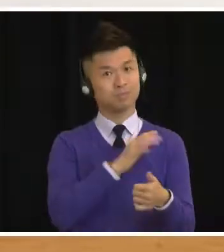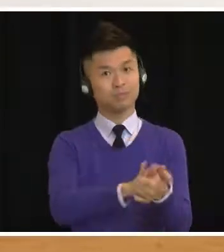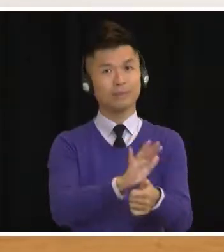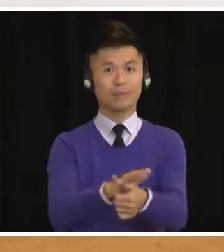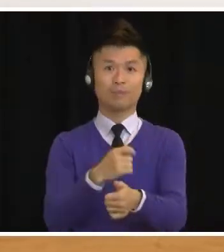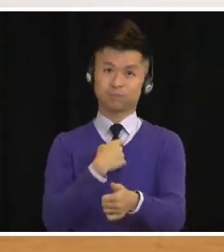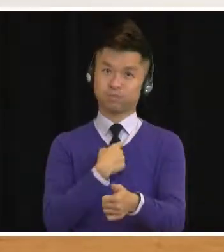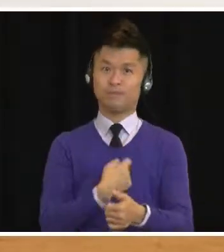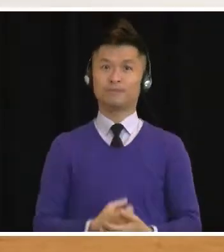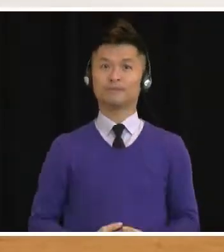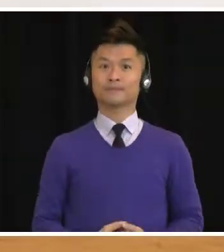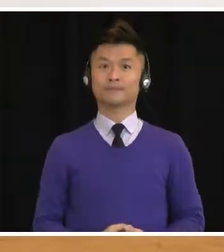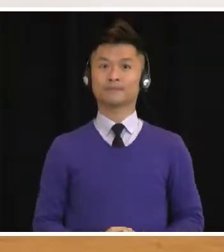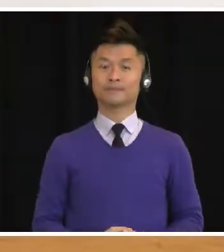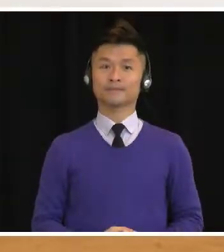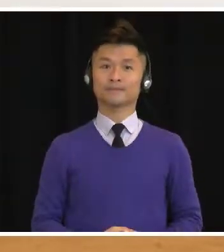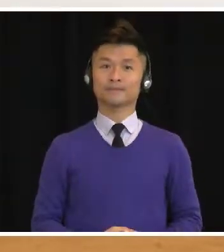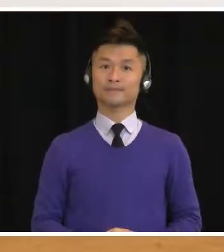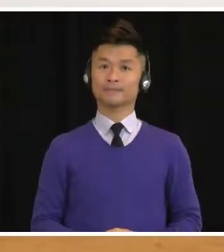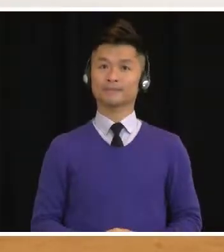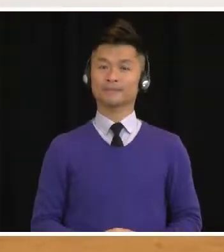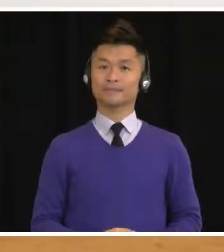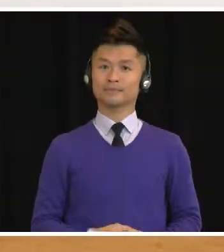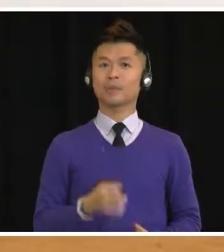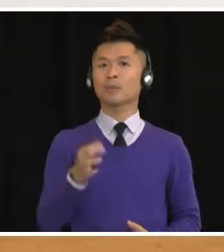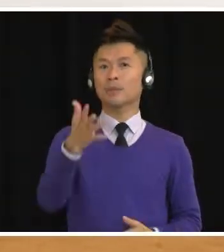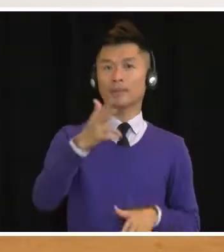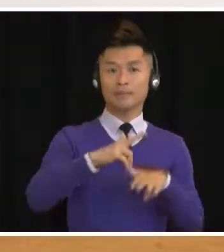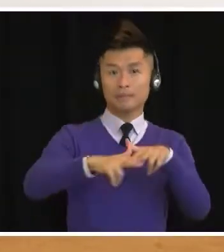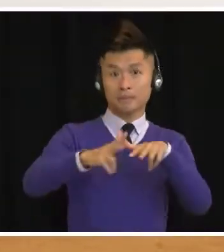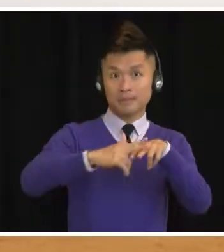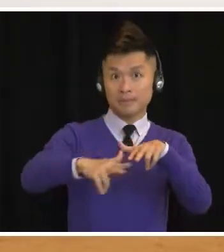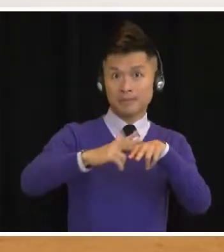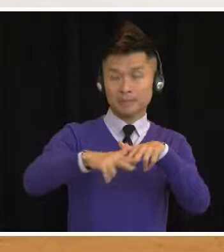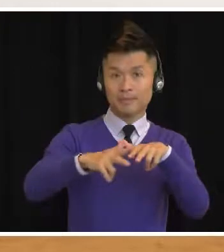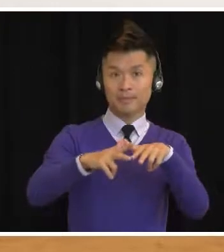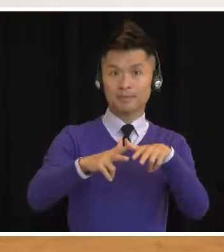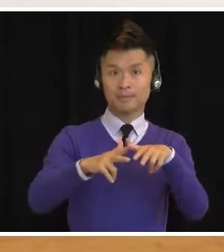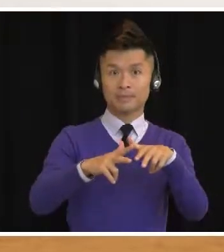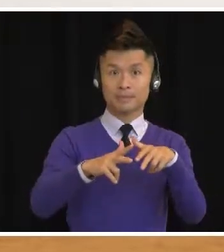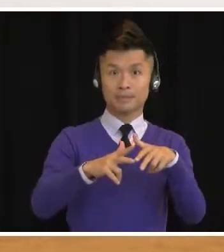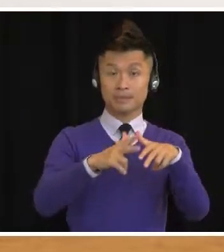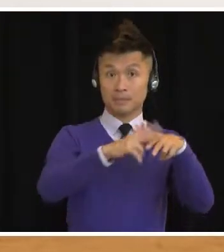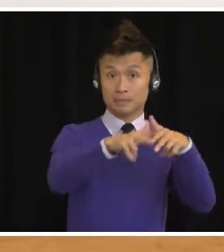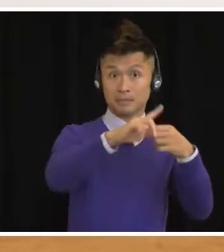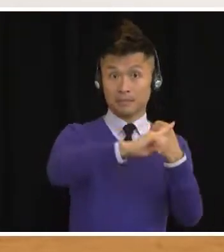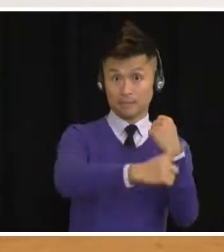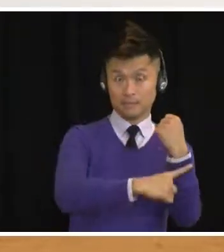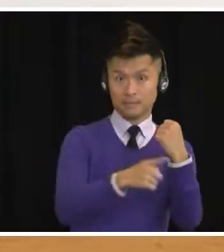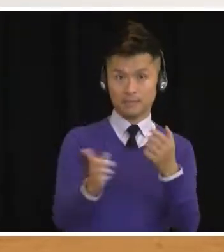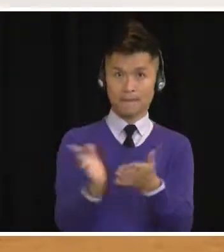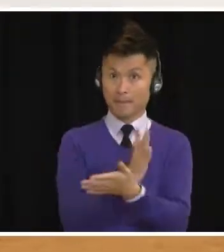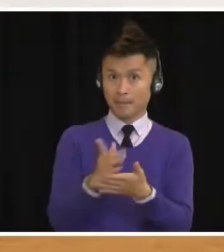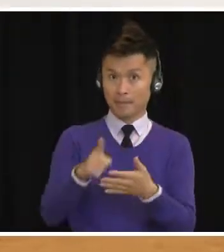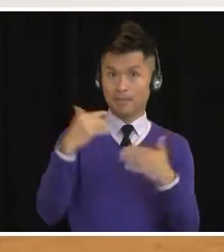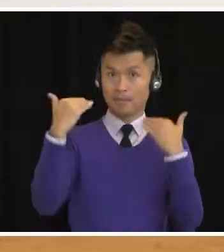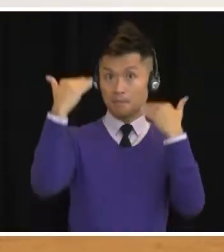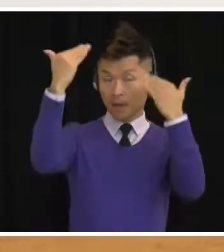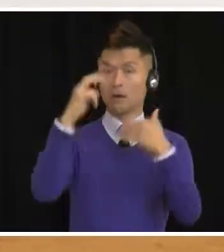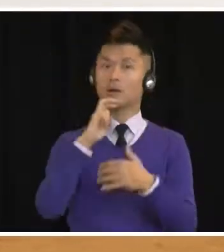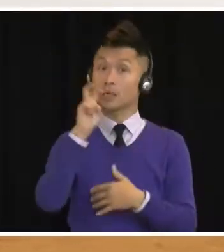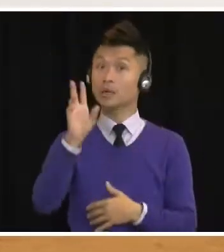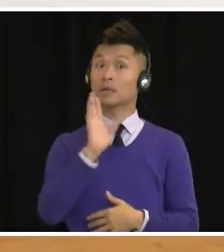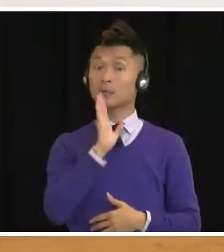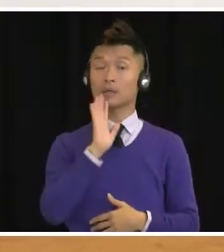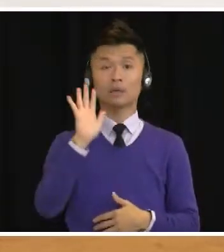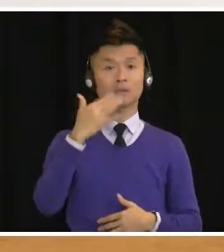criminal responsibility is 18 and the age of marriage is 18,